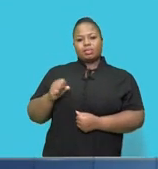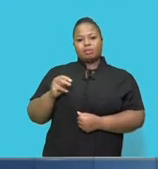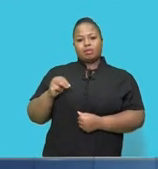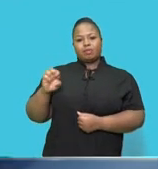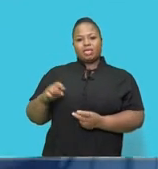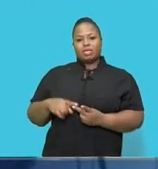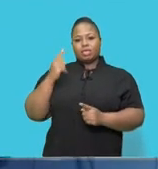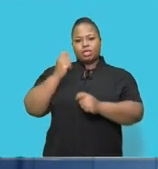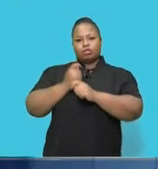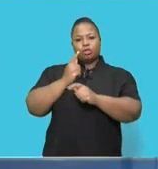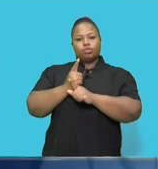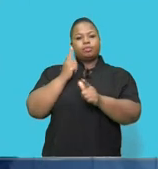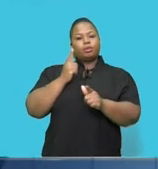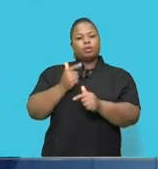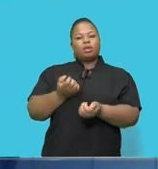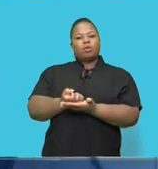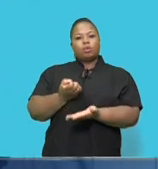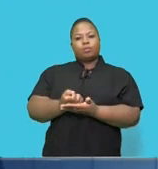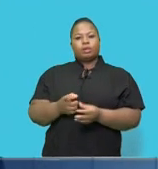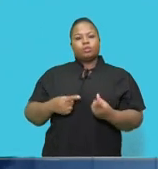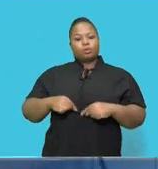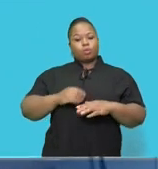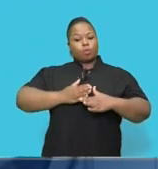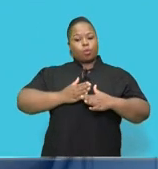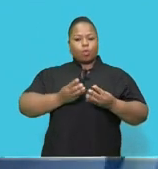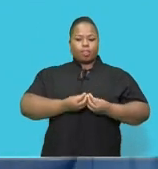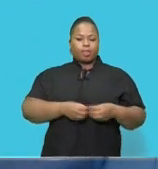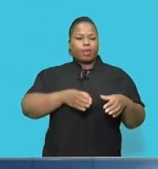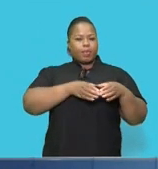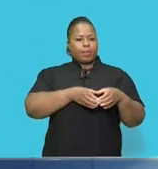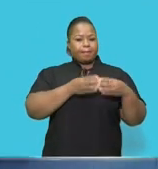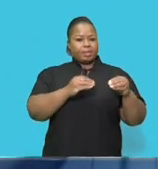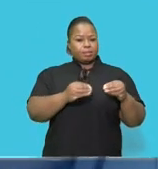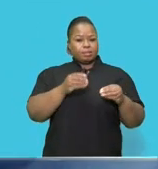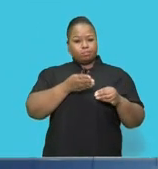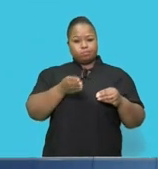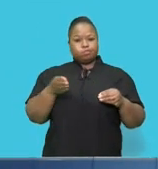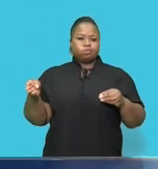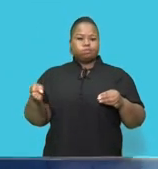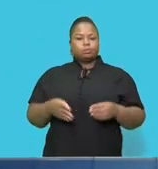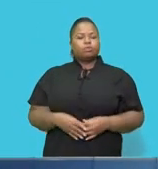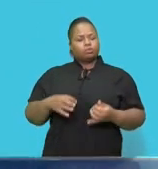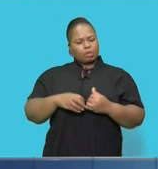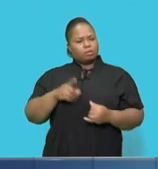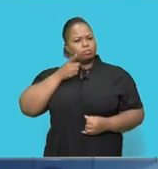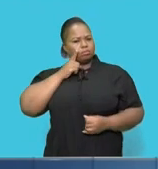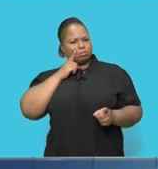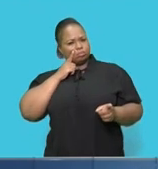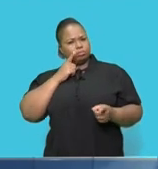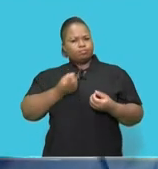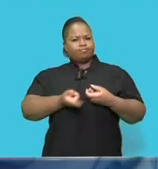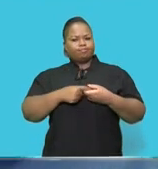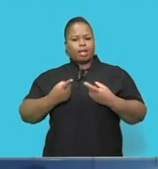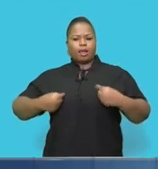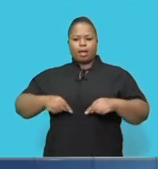the township economy. We're working with small businesses in the townships to also say how they can come